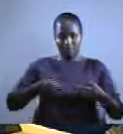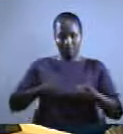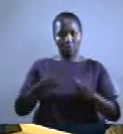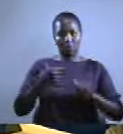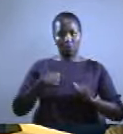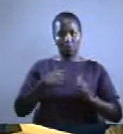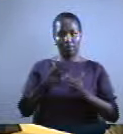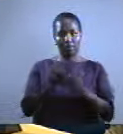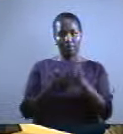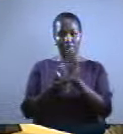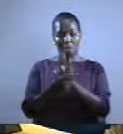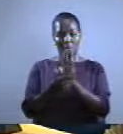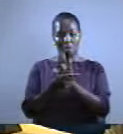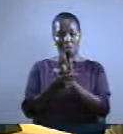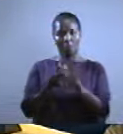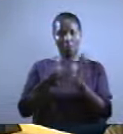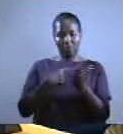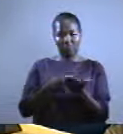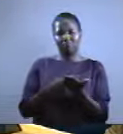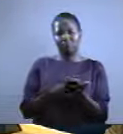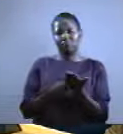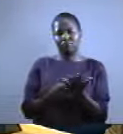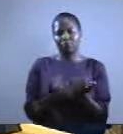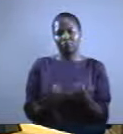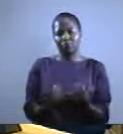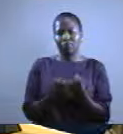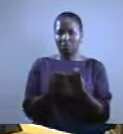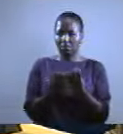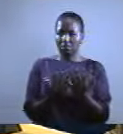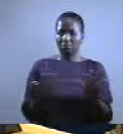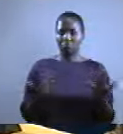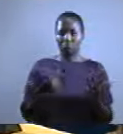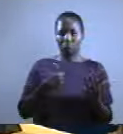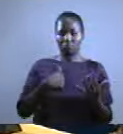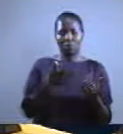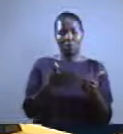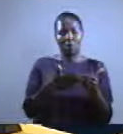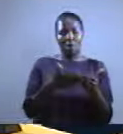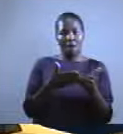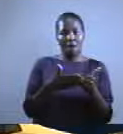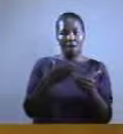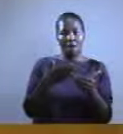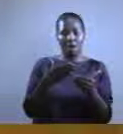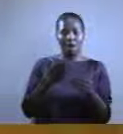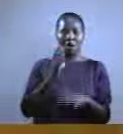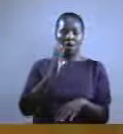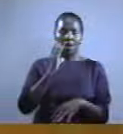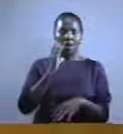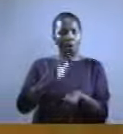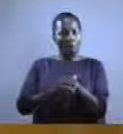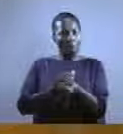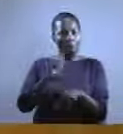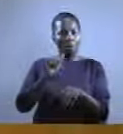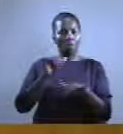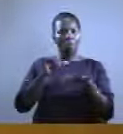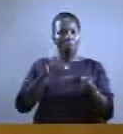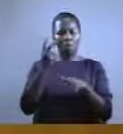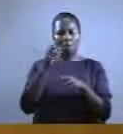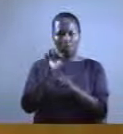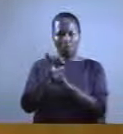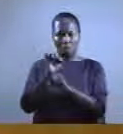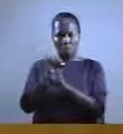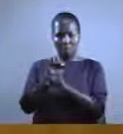legislation before this House today, thousands of young and old work seekers are sending their CVs to